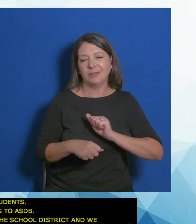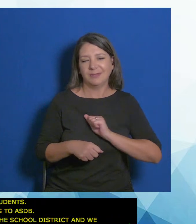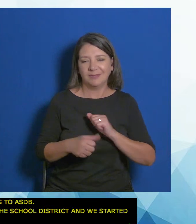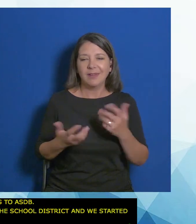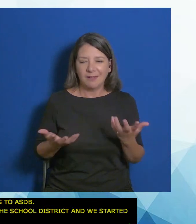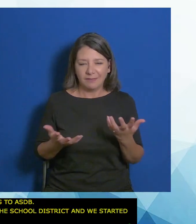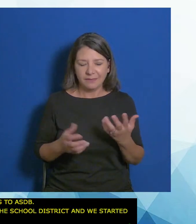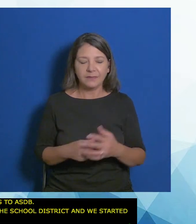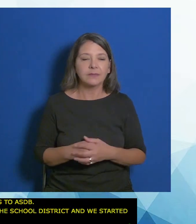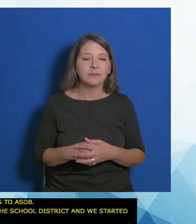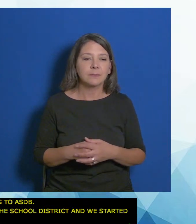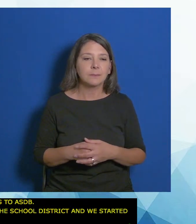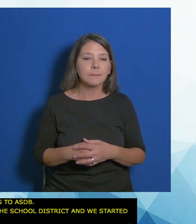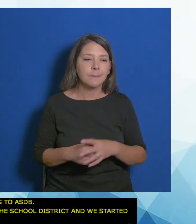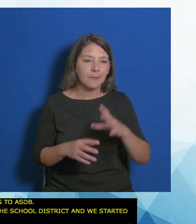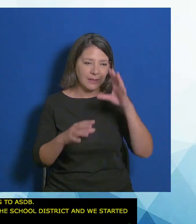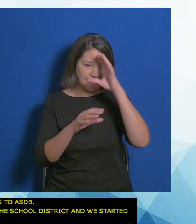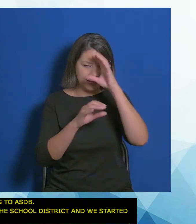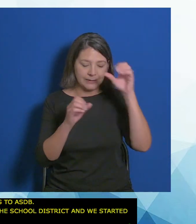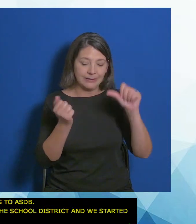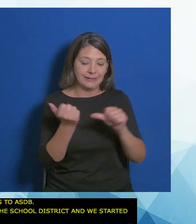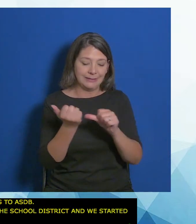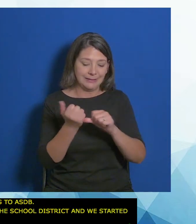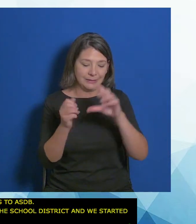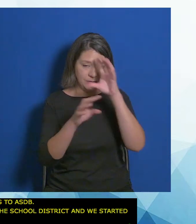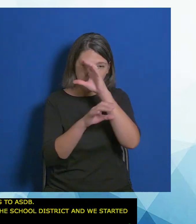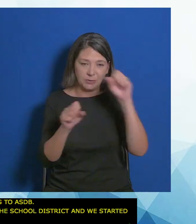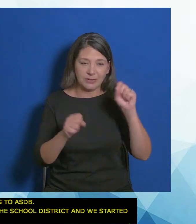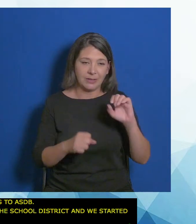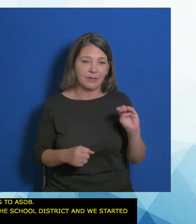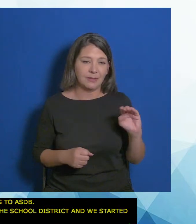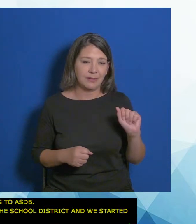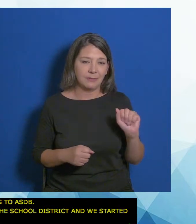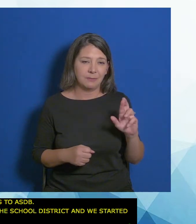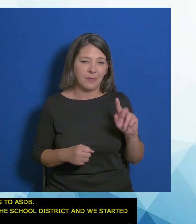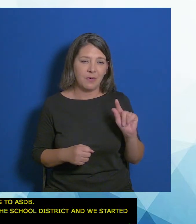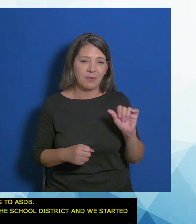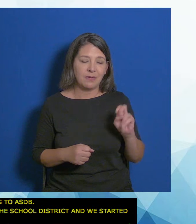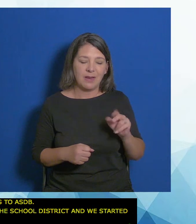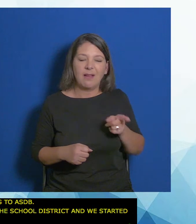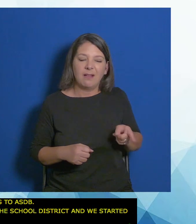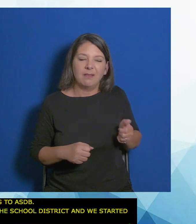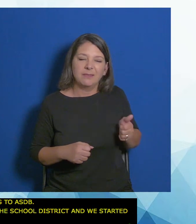So Assistant Superintendent Martin will be commenting on that.